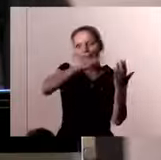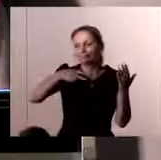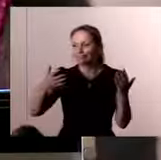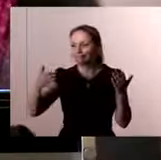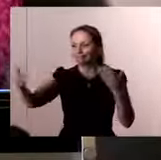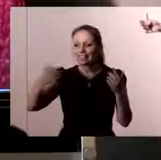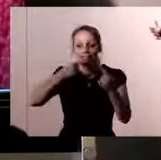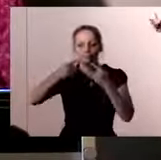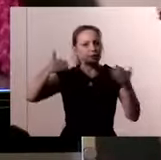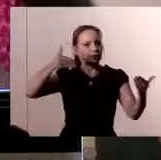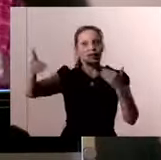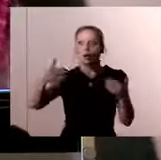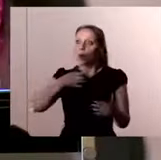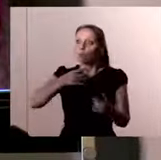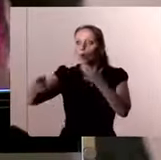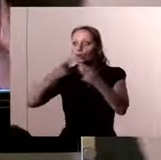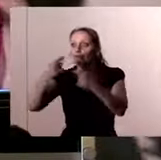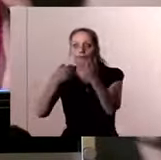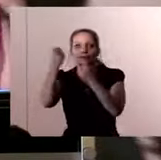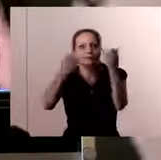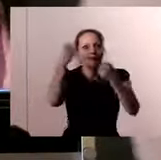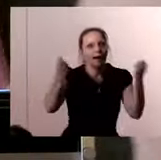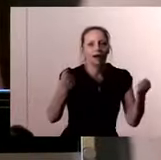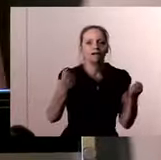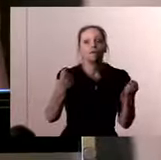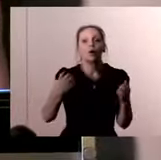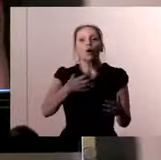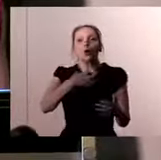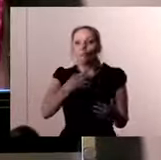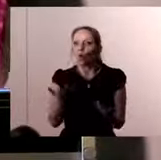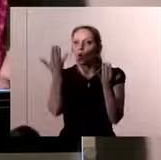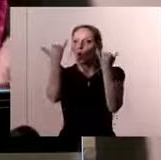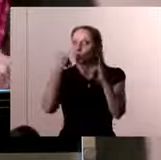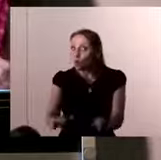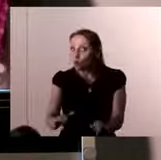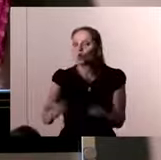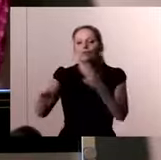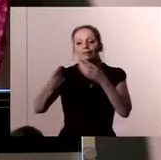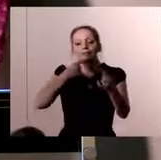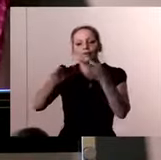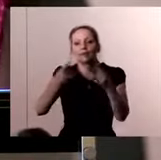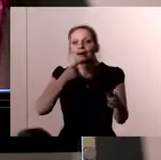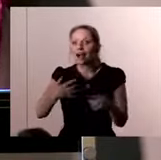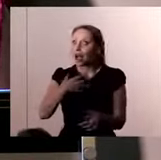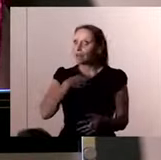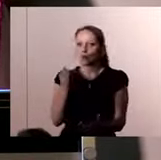So, because there's more information, there is more misinformation, and there is more bad